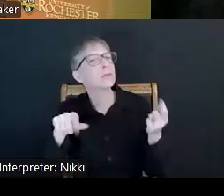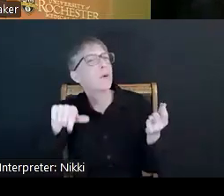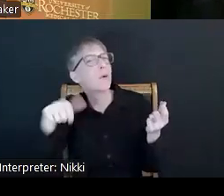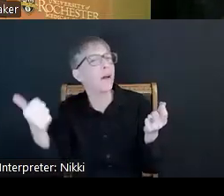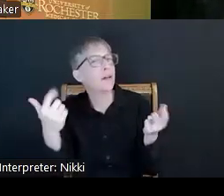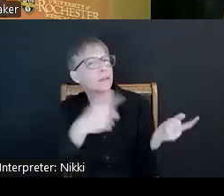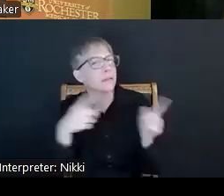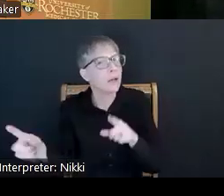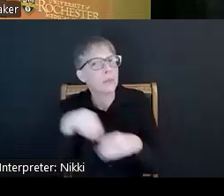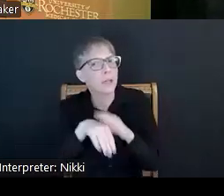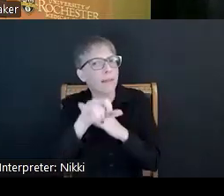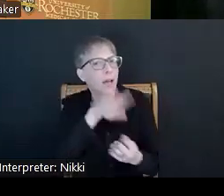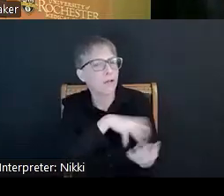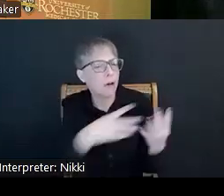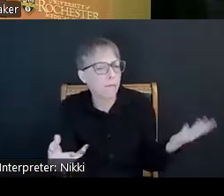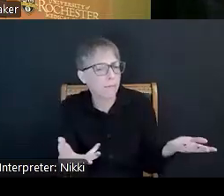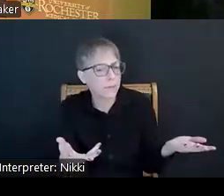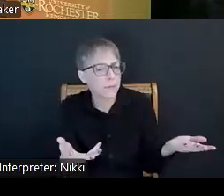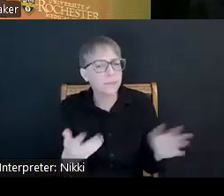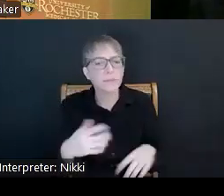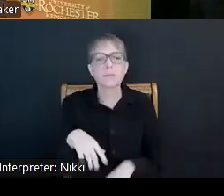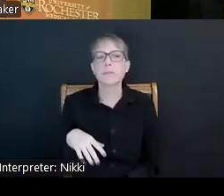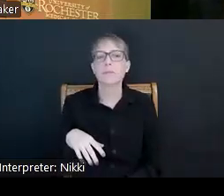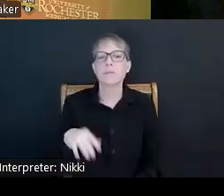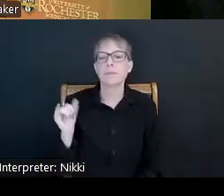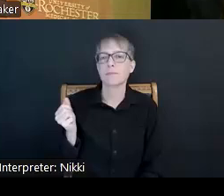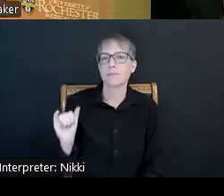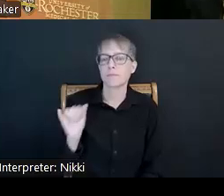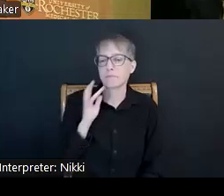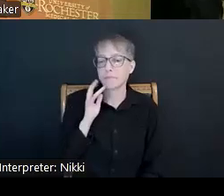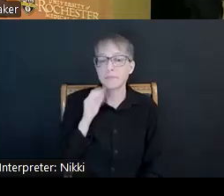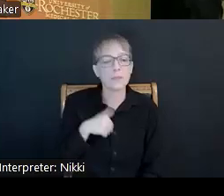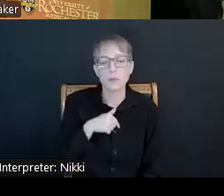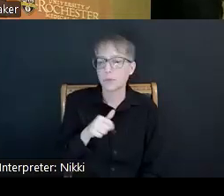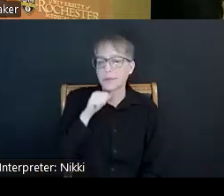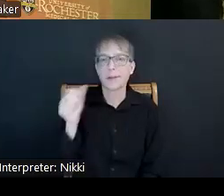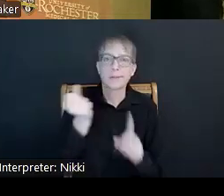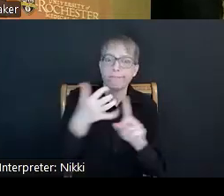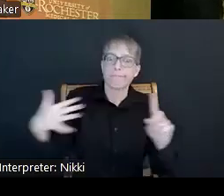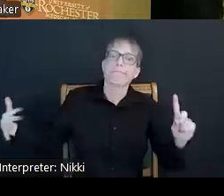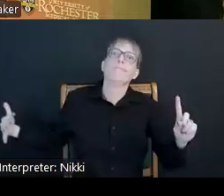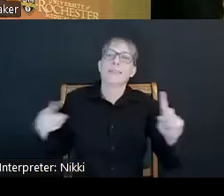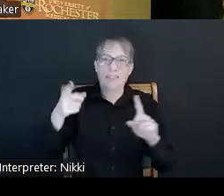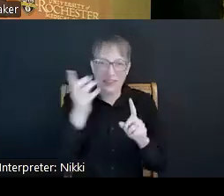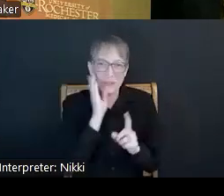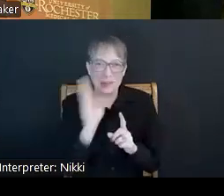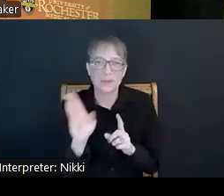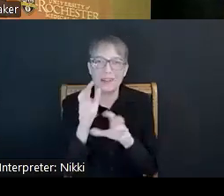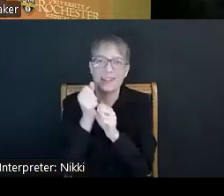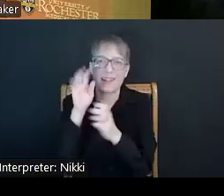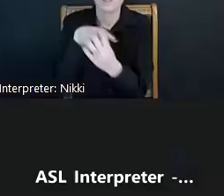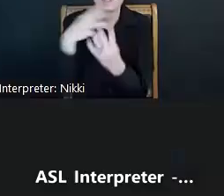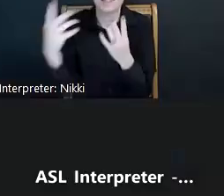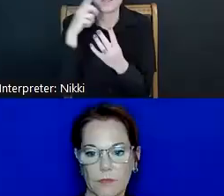And we're not really going to dig too much into this. You can take a look at this once you receive the slides in your email, but we just want to point out that where you